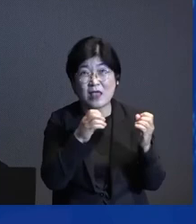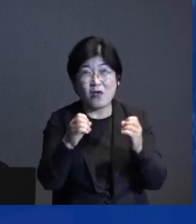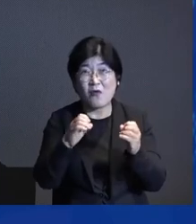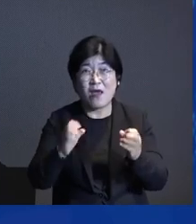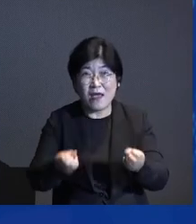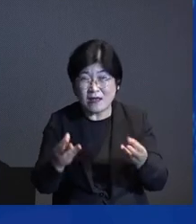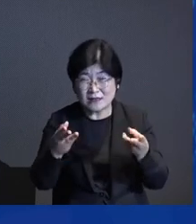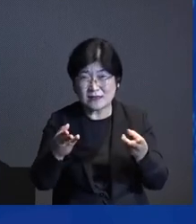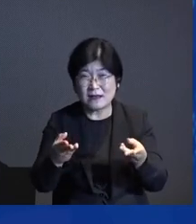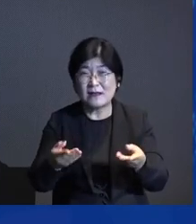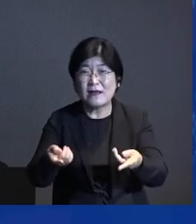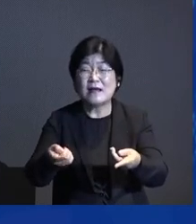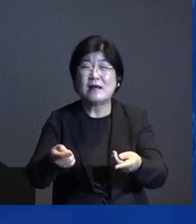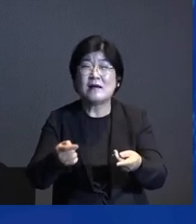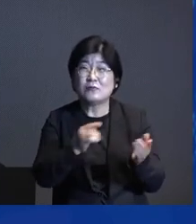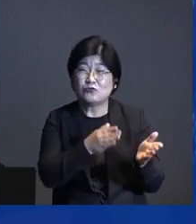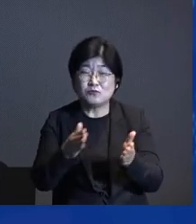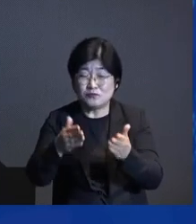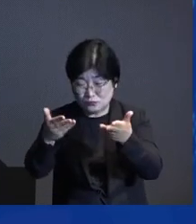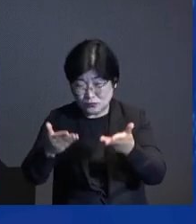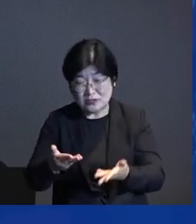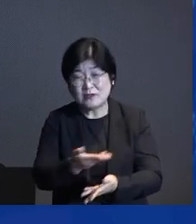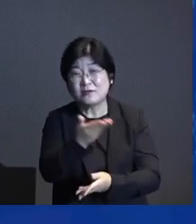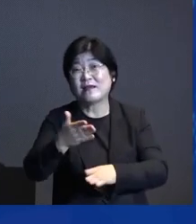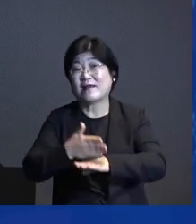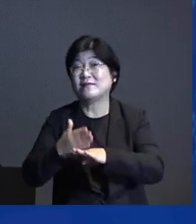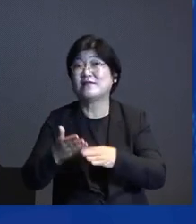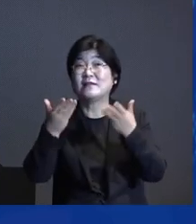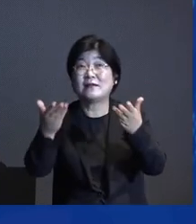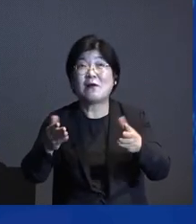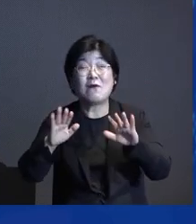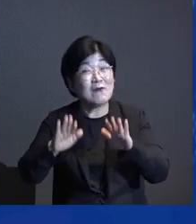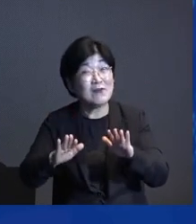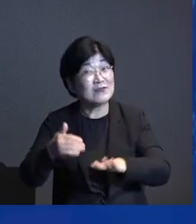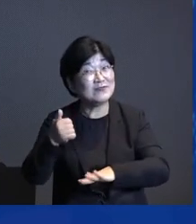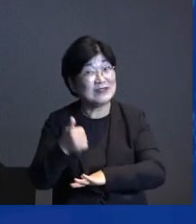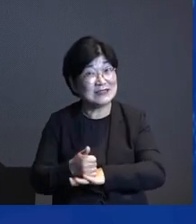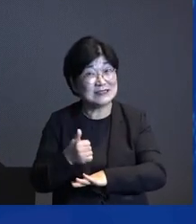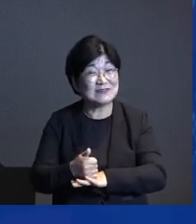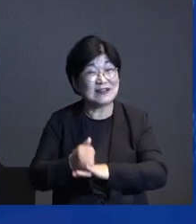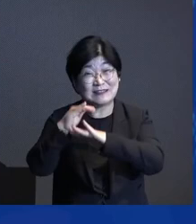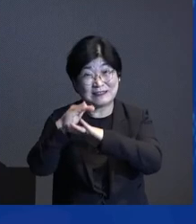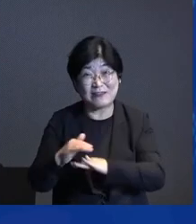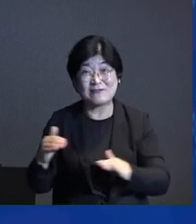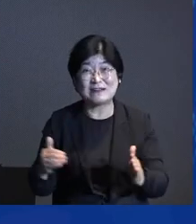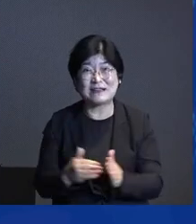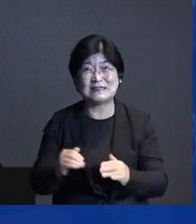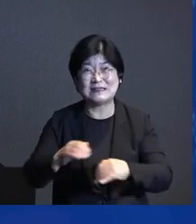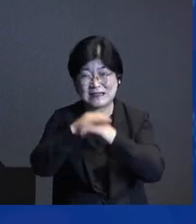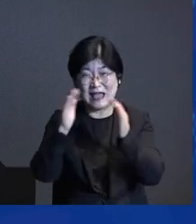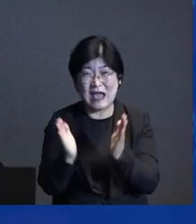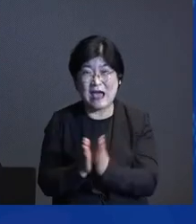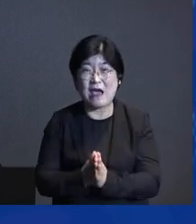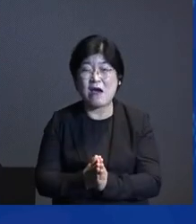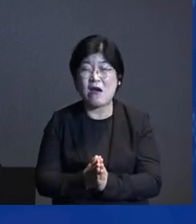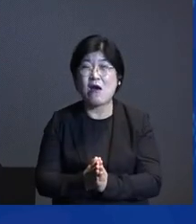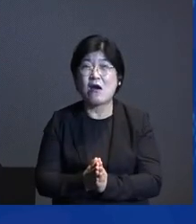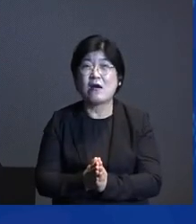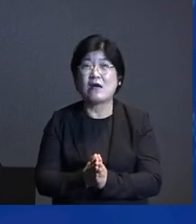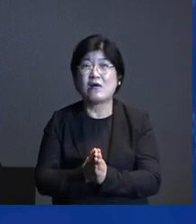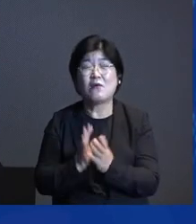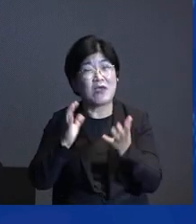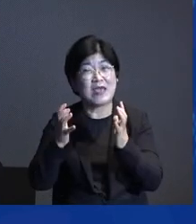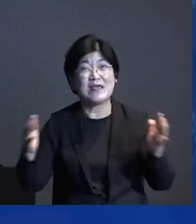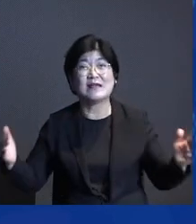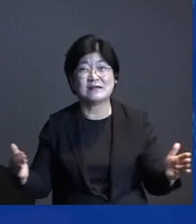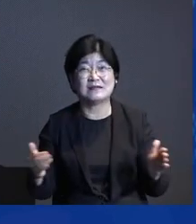Well, ladies and gentlemen, this concludes day one here at the forum, and my sincere thanks to all the participants